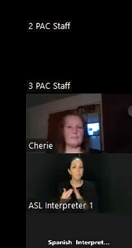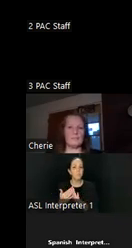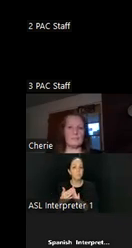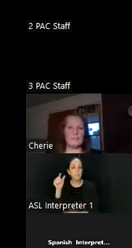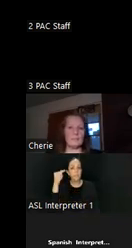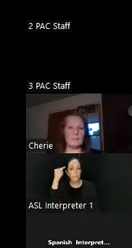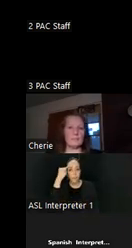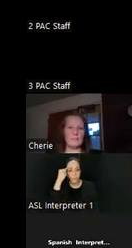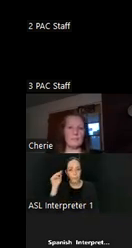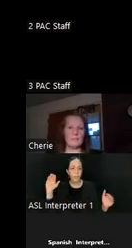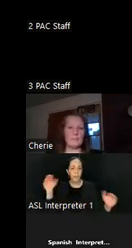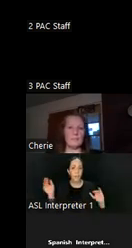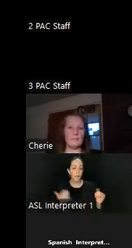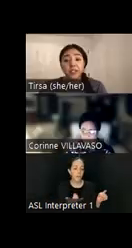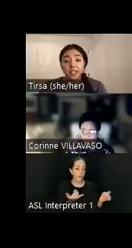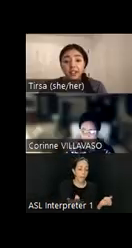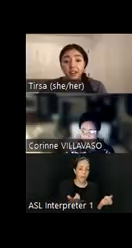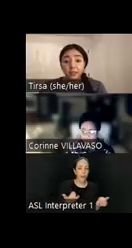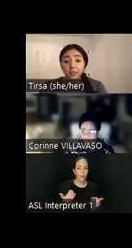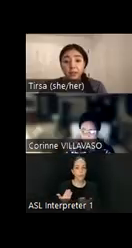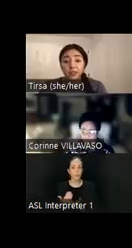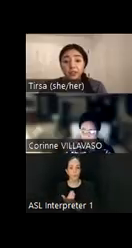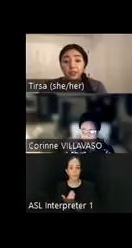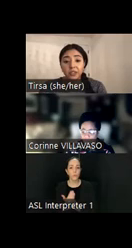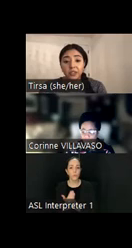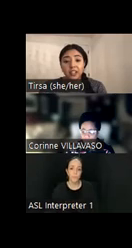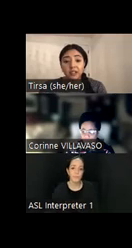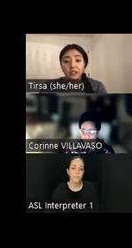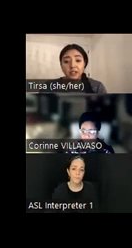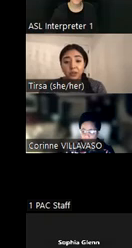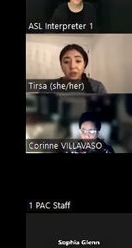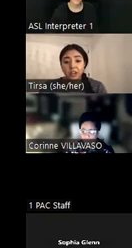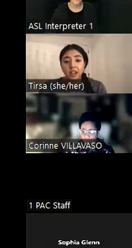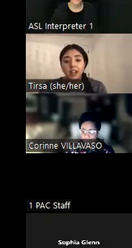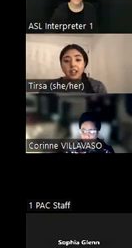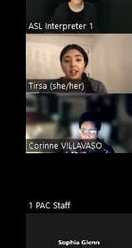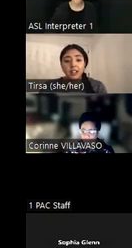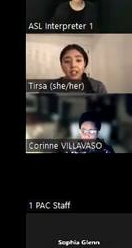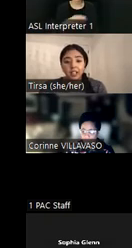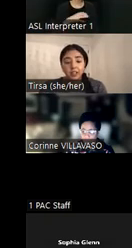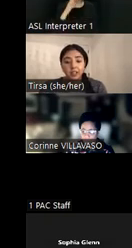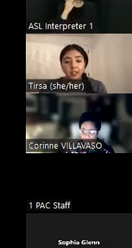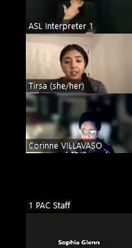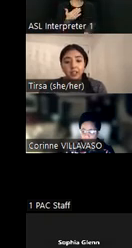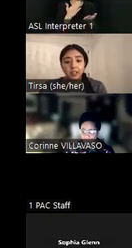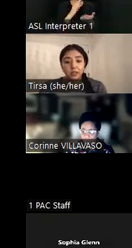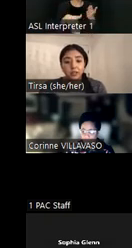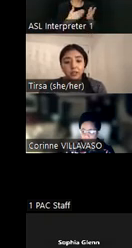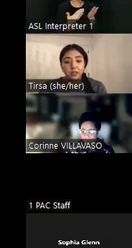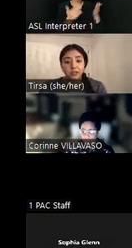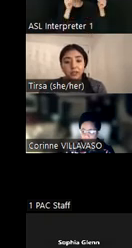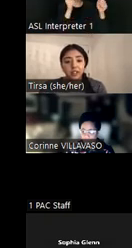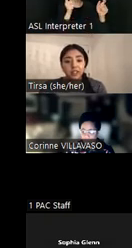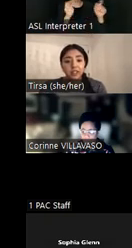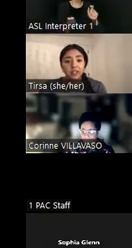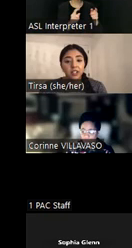system to the new one. The commission will present all proposed changes to the city council later in